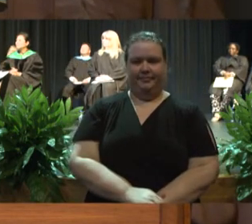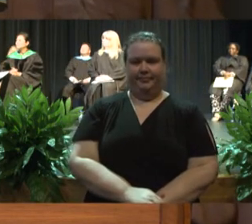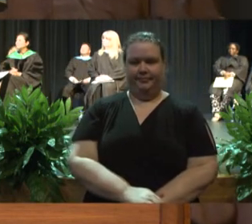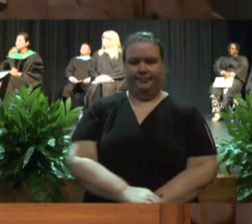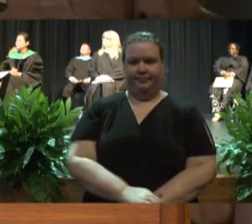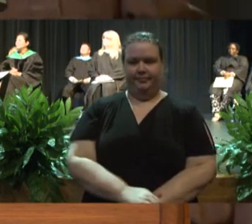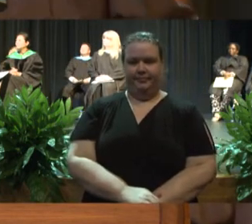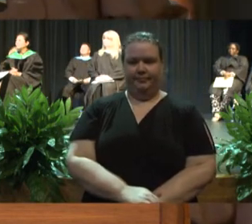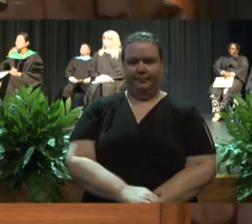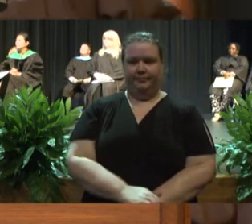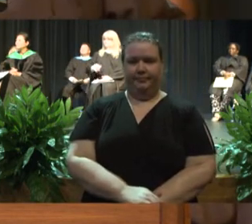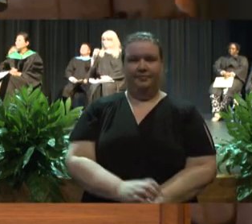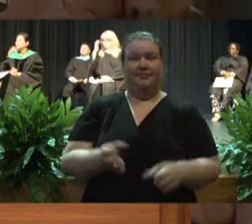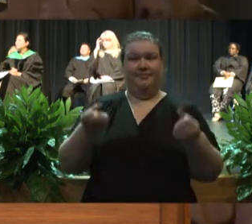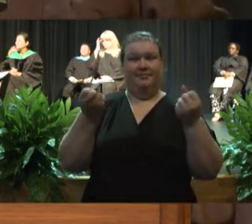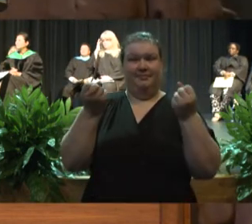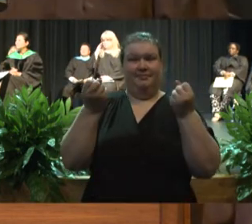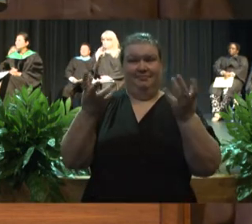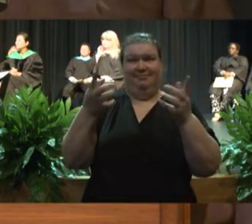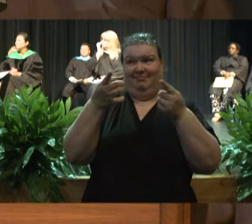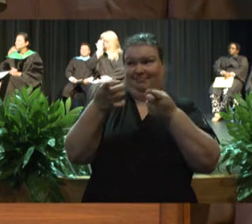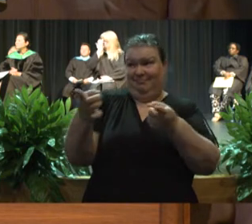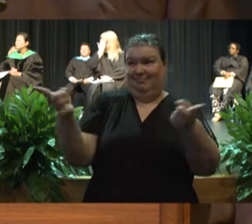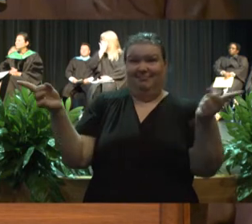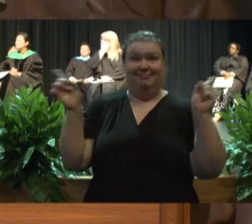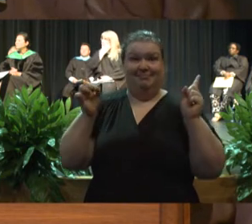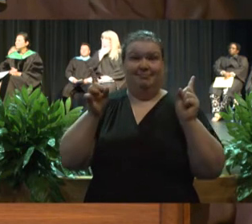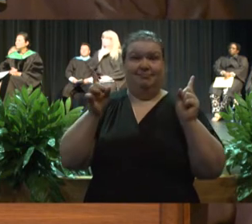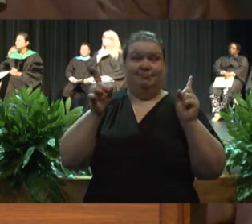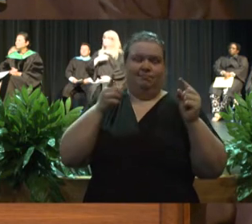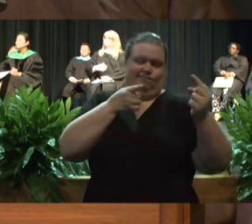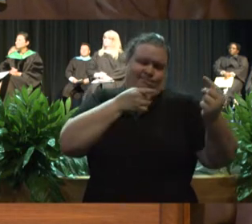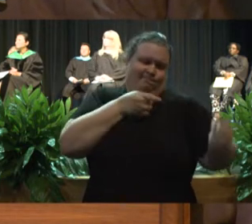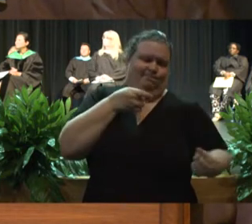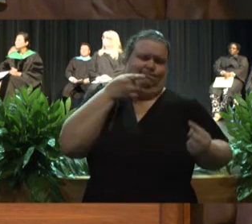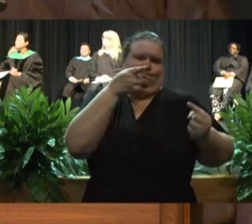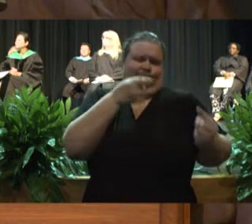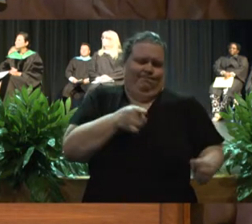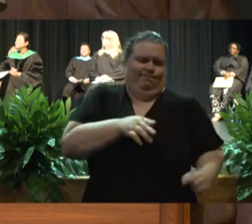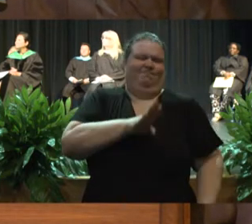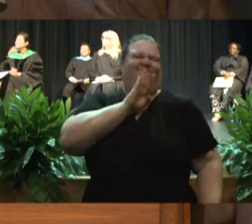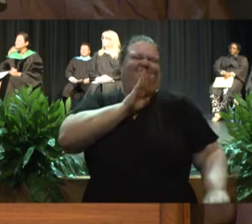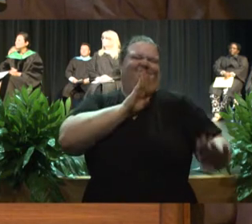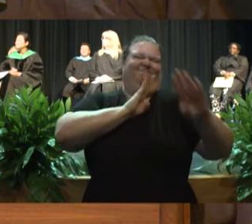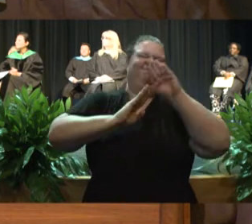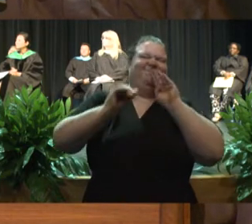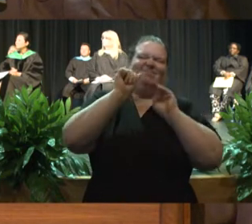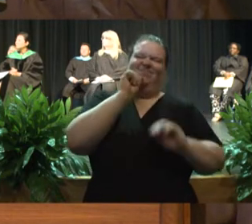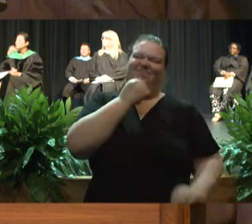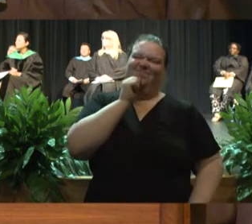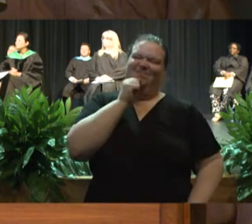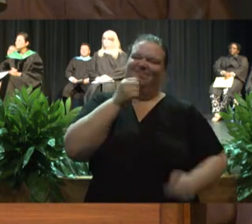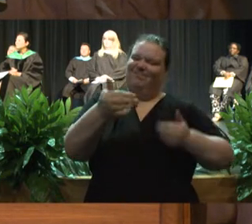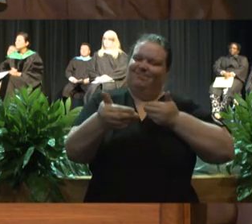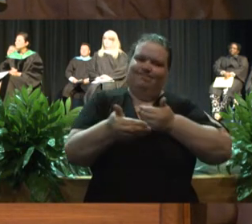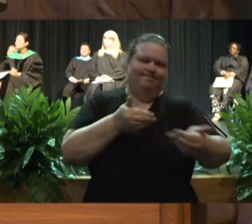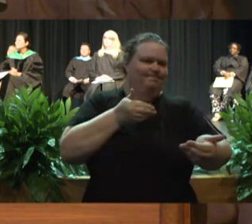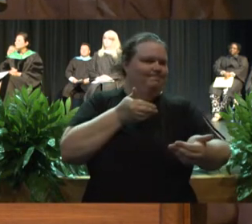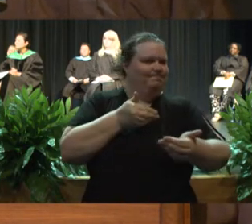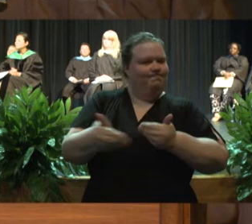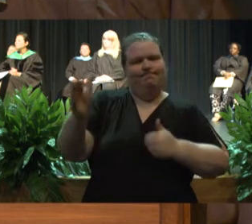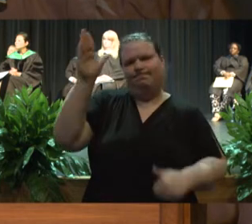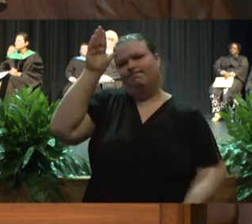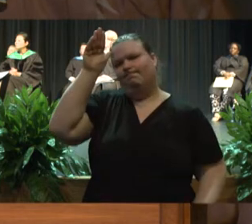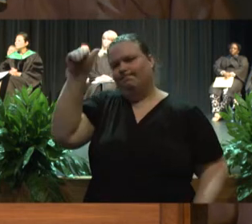Many of you have had struggles along the way, both big and small, But through it all, your grind